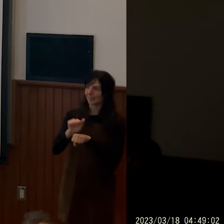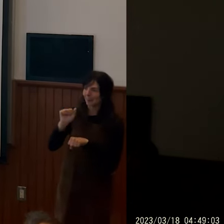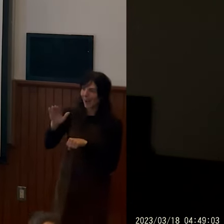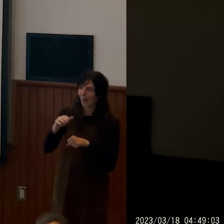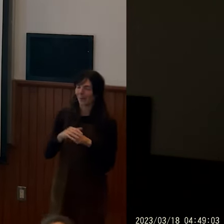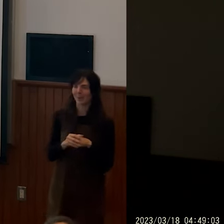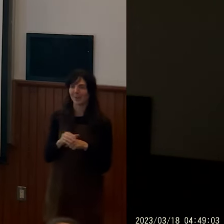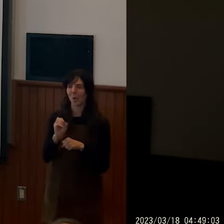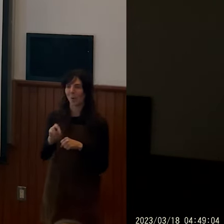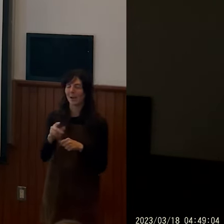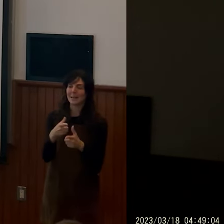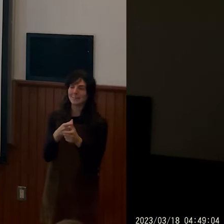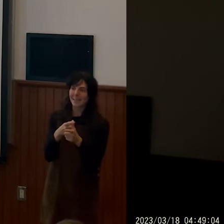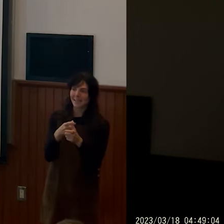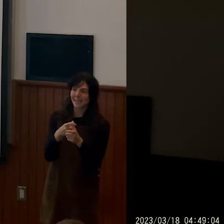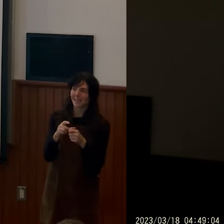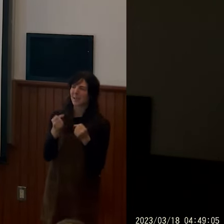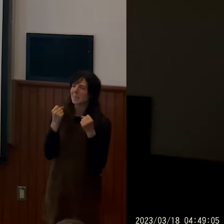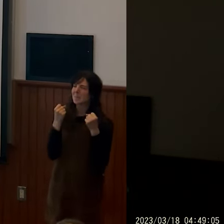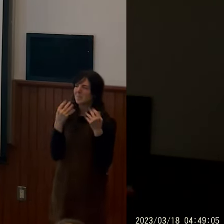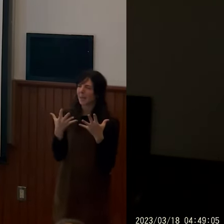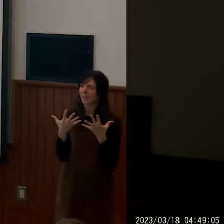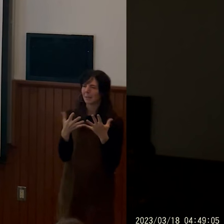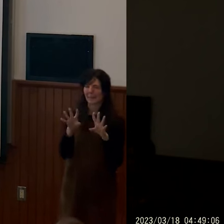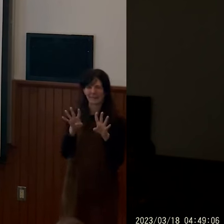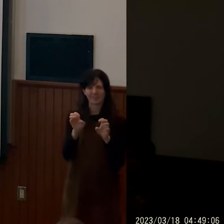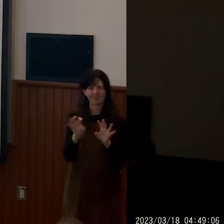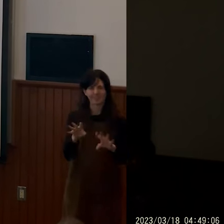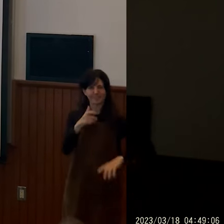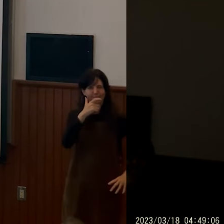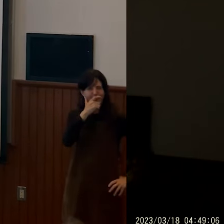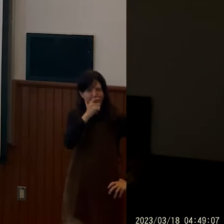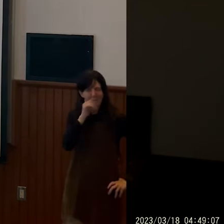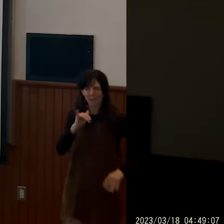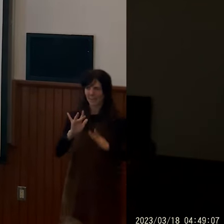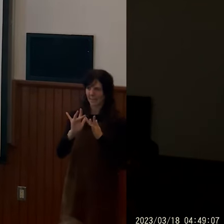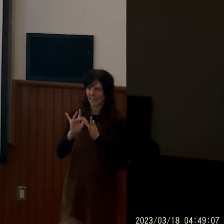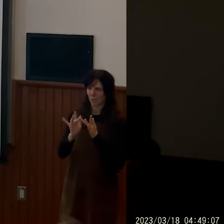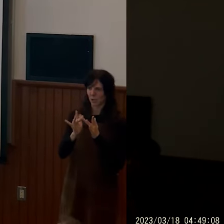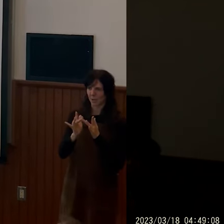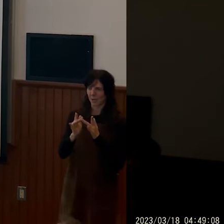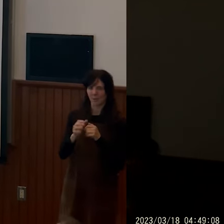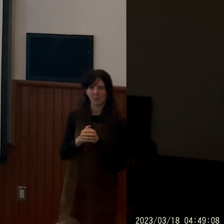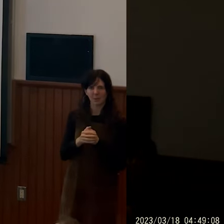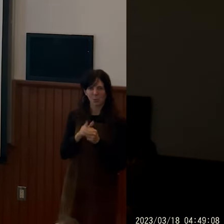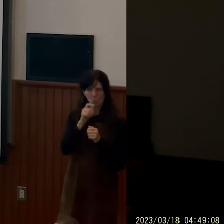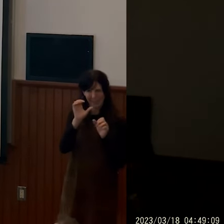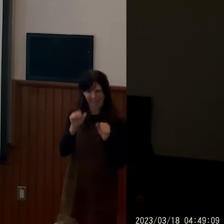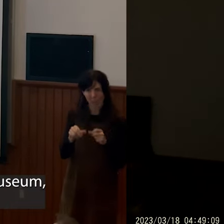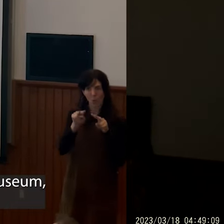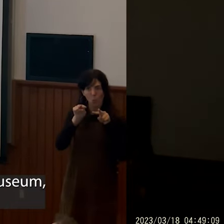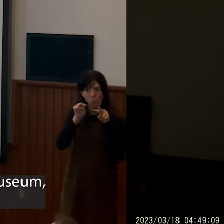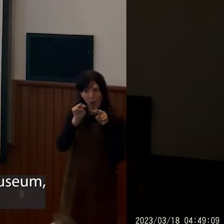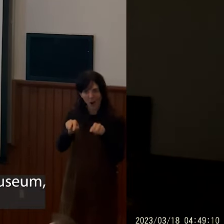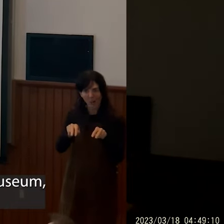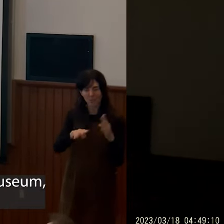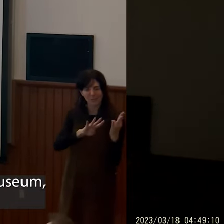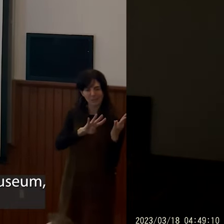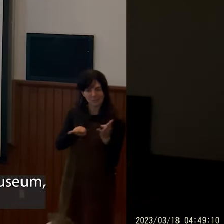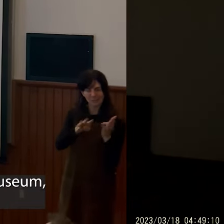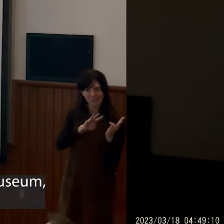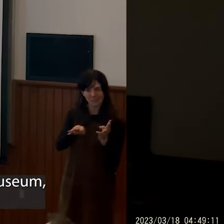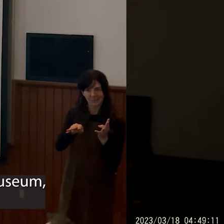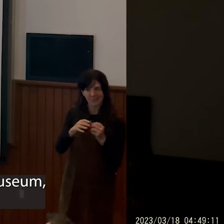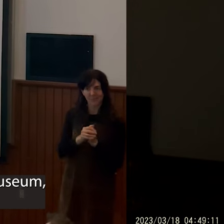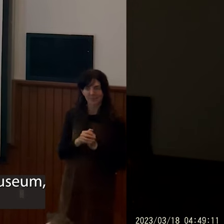you had the speed, and so there was a lot of question about who can see this work, who had enough bandwidth to see this work. So I said, well, you